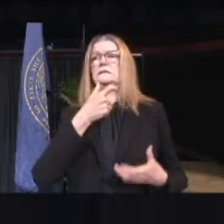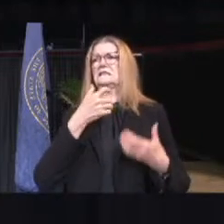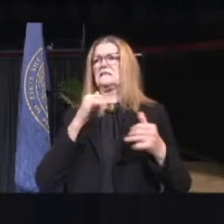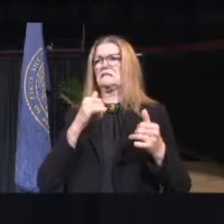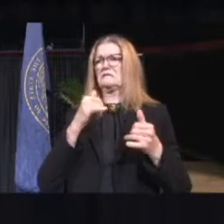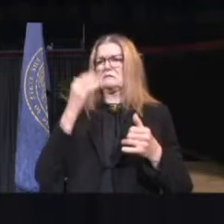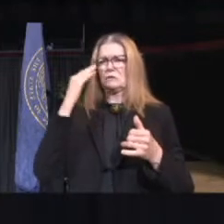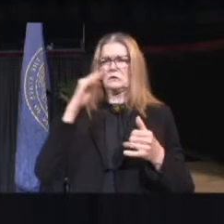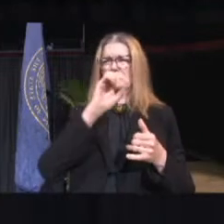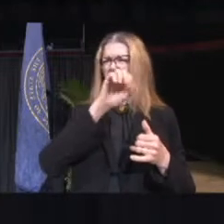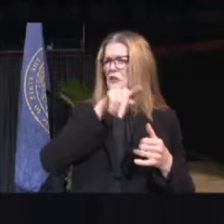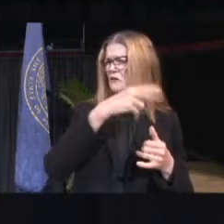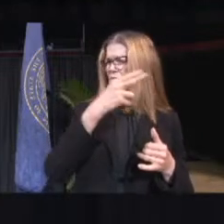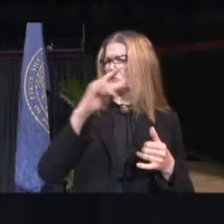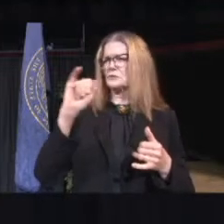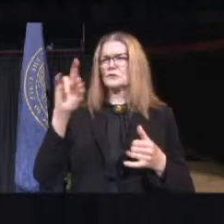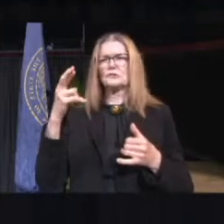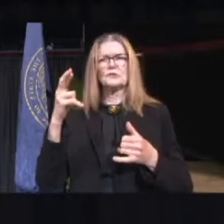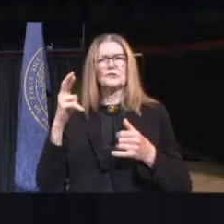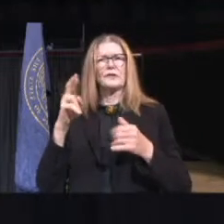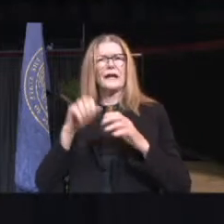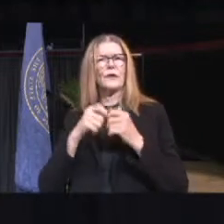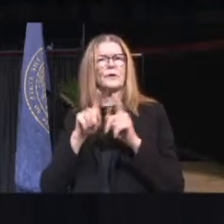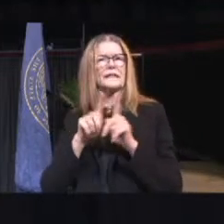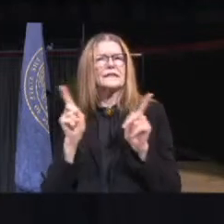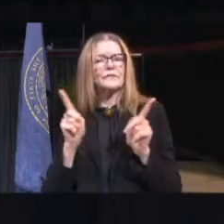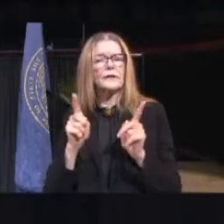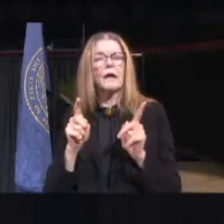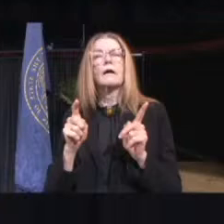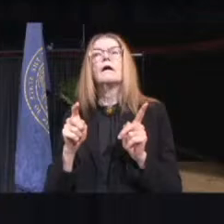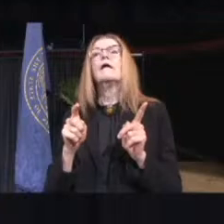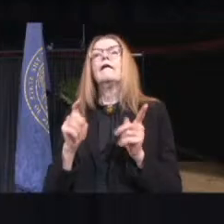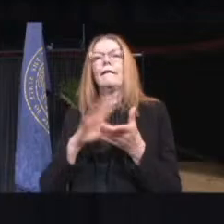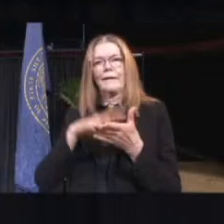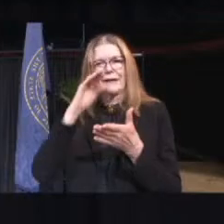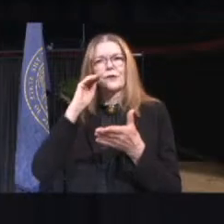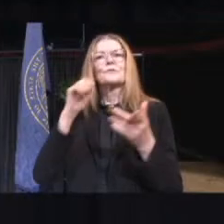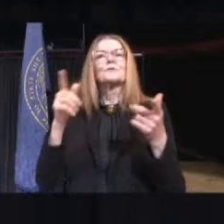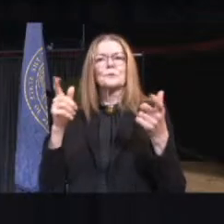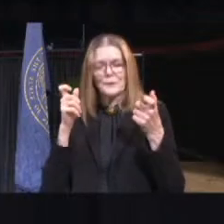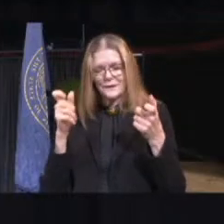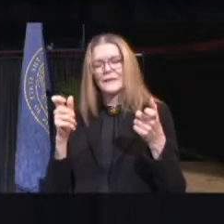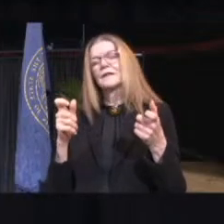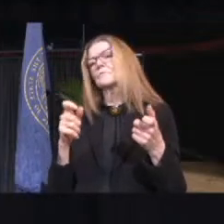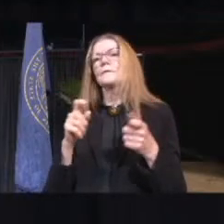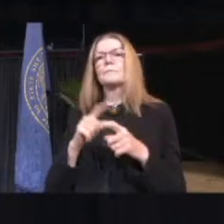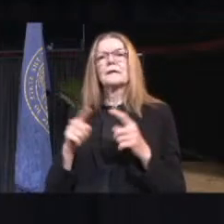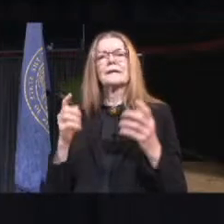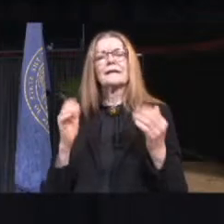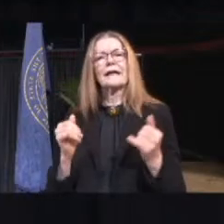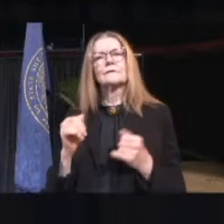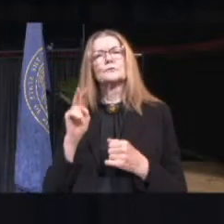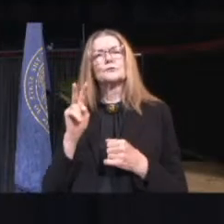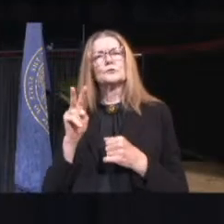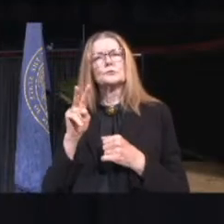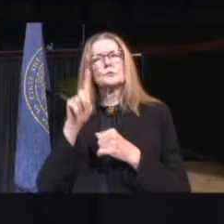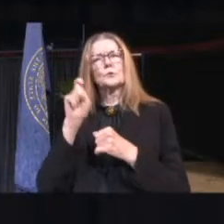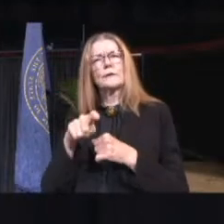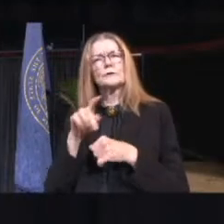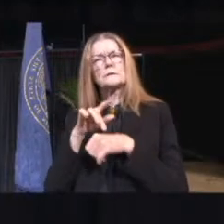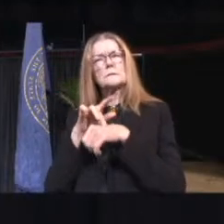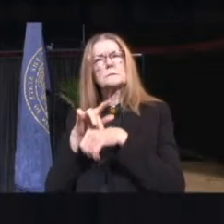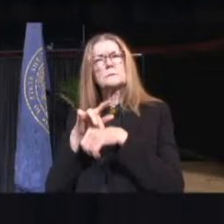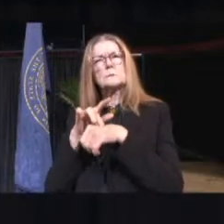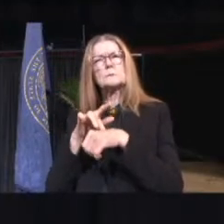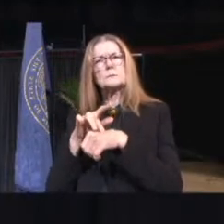difference between a sophomore and a junior. Thankfully, I learned the difference fairly quickly. But now, two questions linger in my mind as I reach